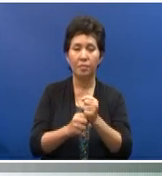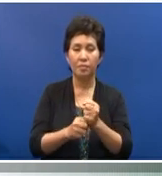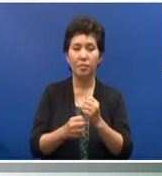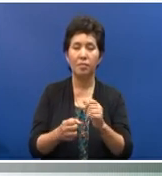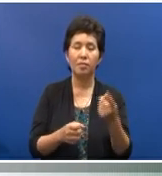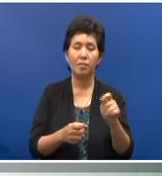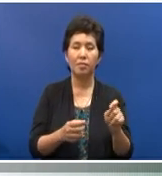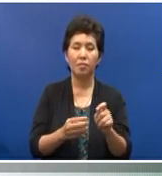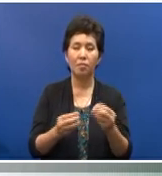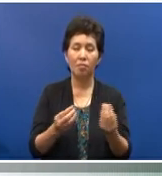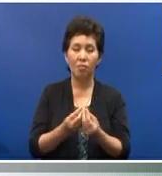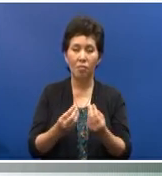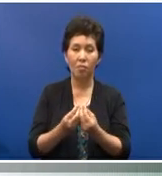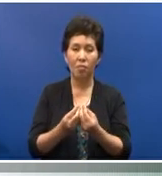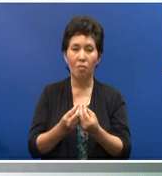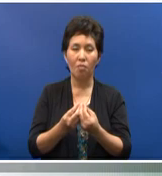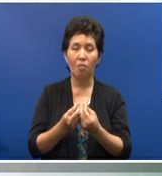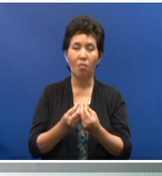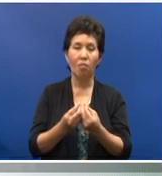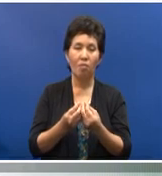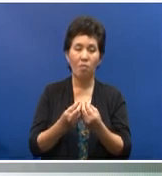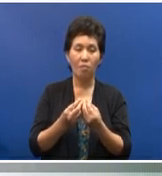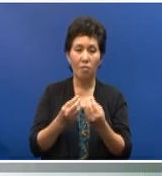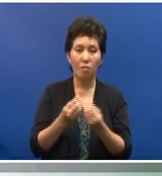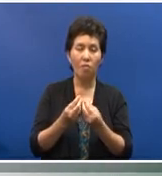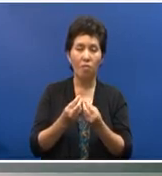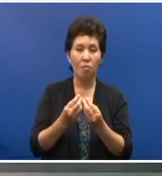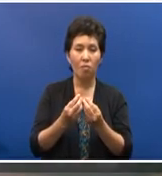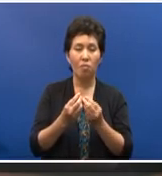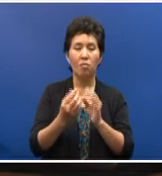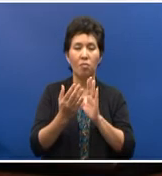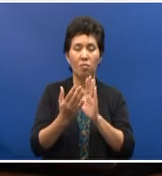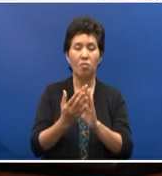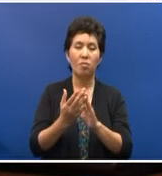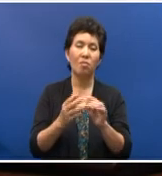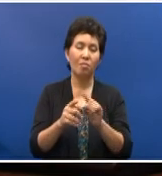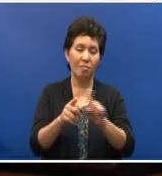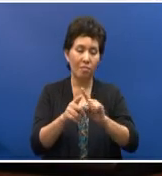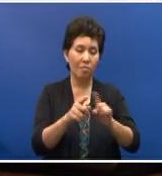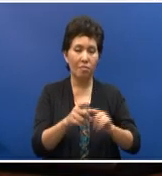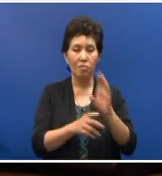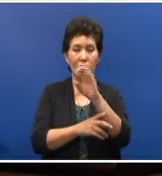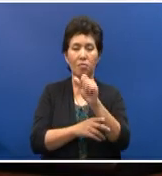be more empathetic towards foreign and also towards the exotic cultures.